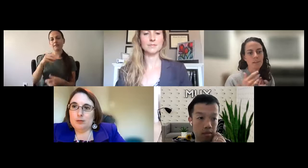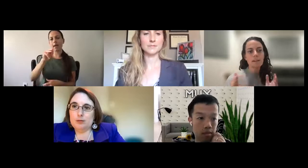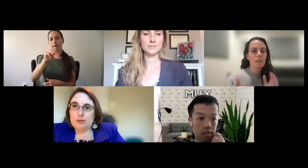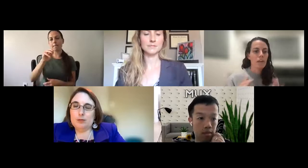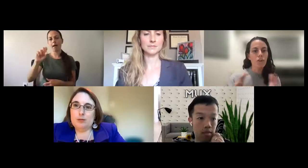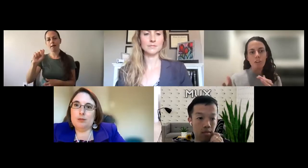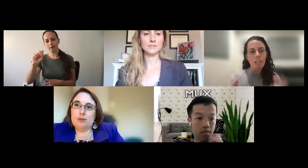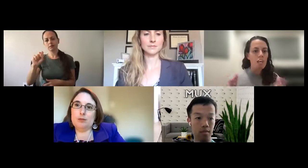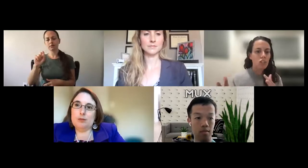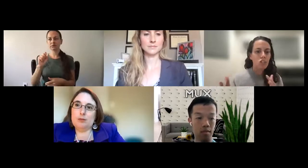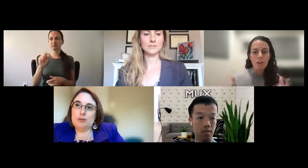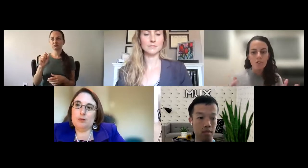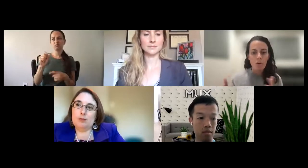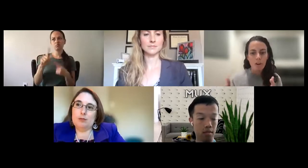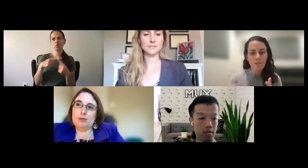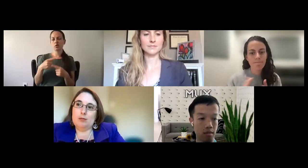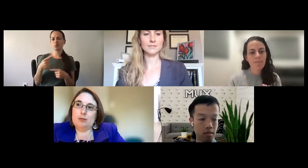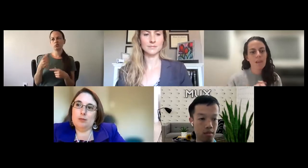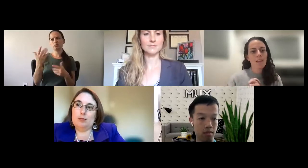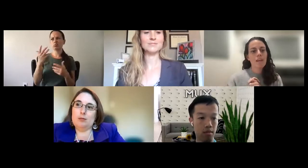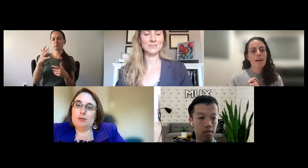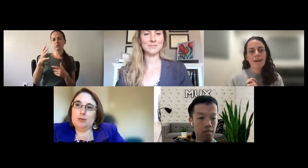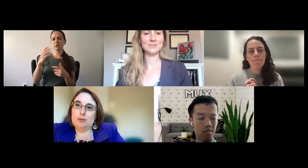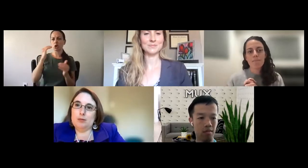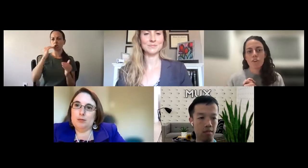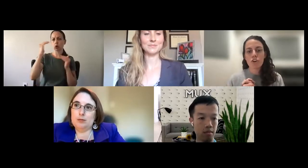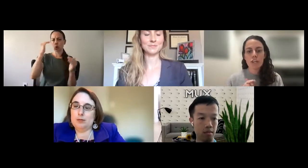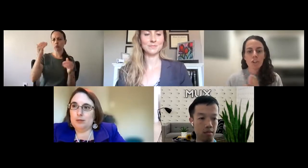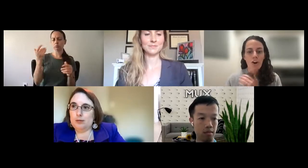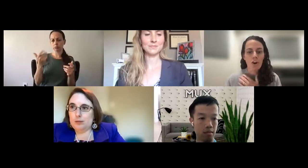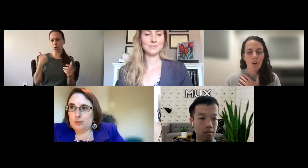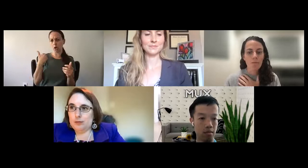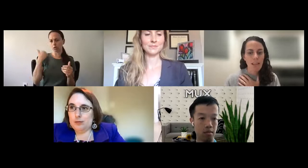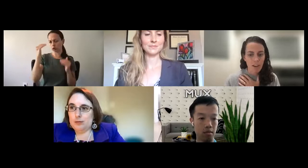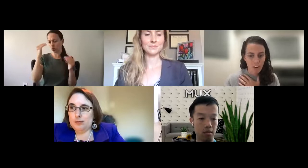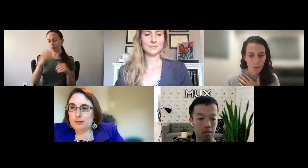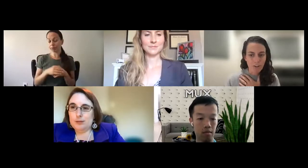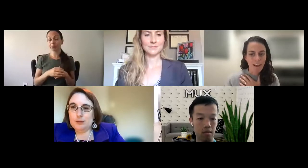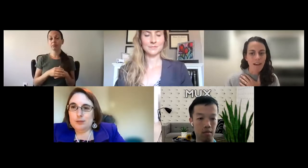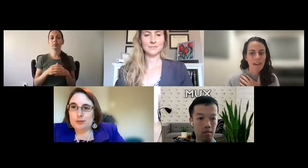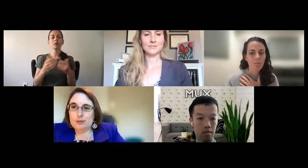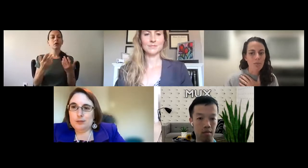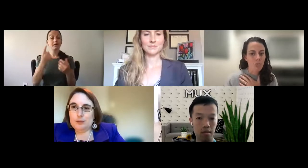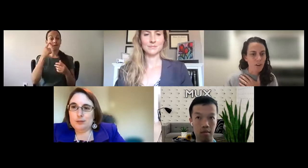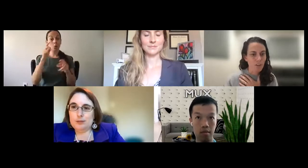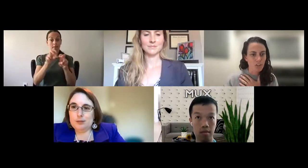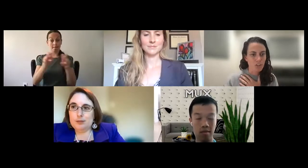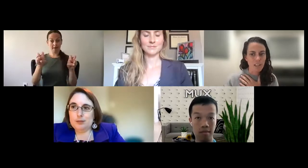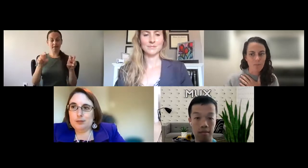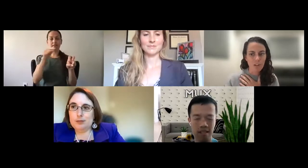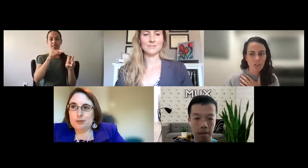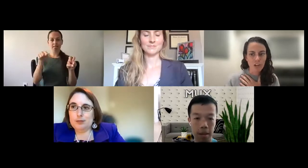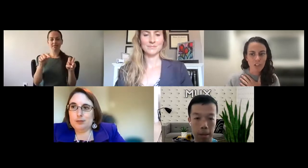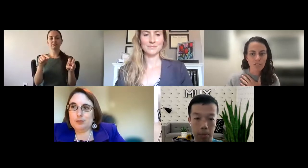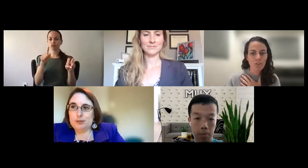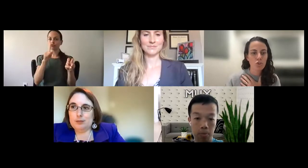sclerosis in early-ish adulthood. Turning to our panel, I am thrilled to turn to them